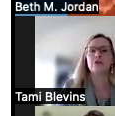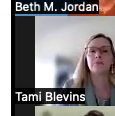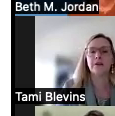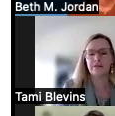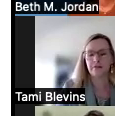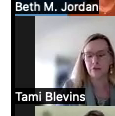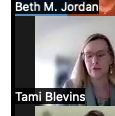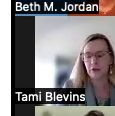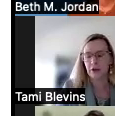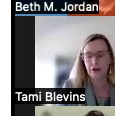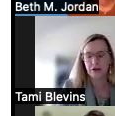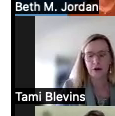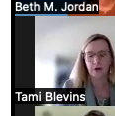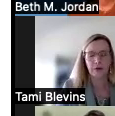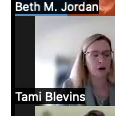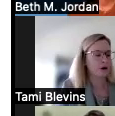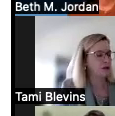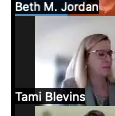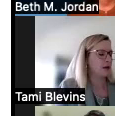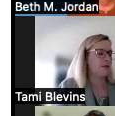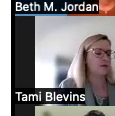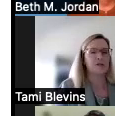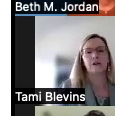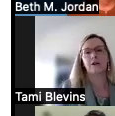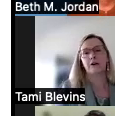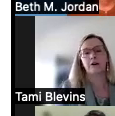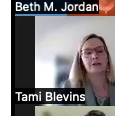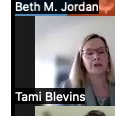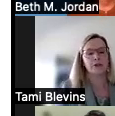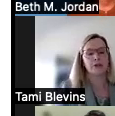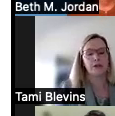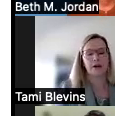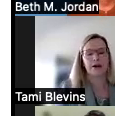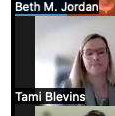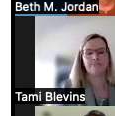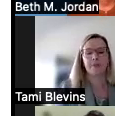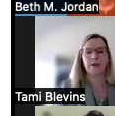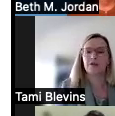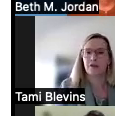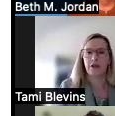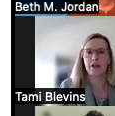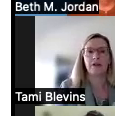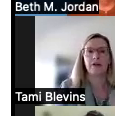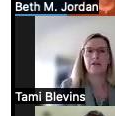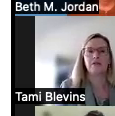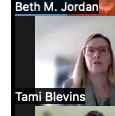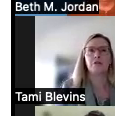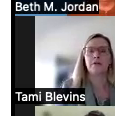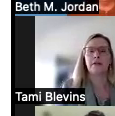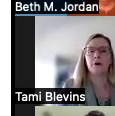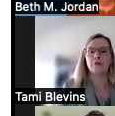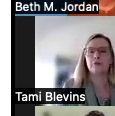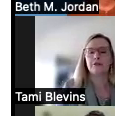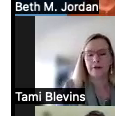specific treatment needs of a youth. So there are some behaviors that are especially concerning, and you know